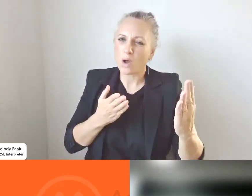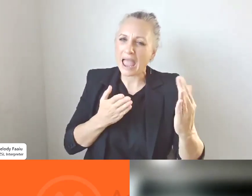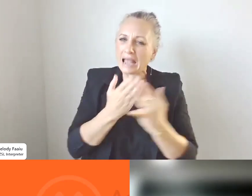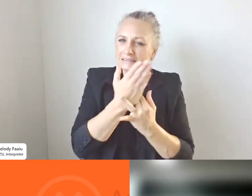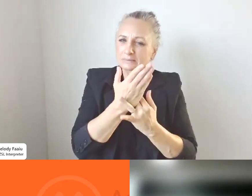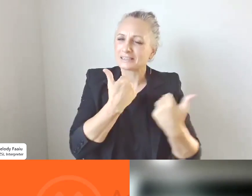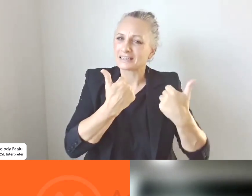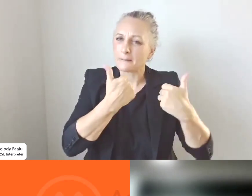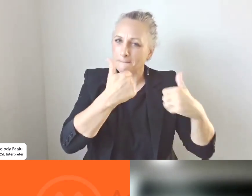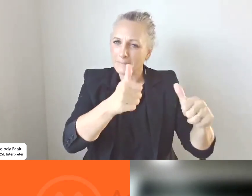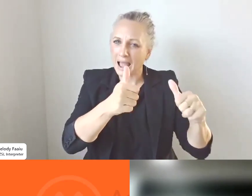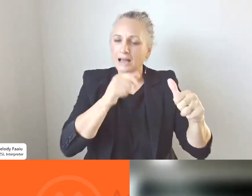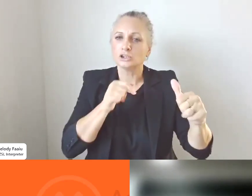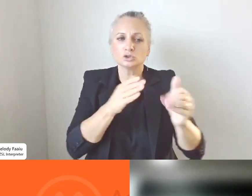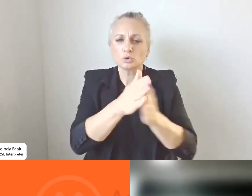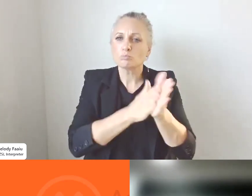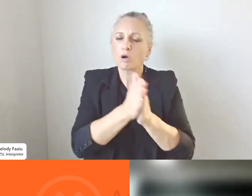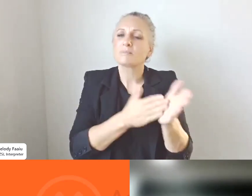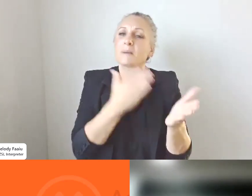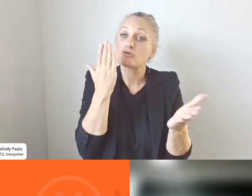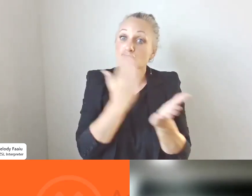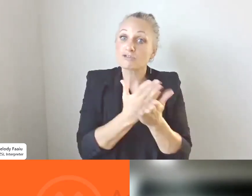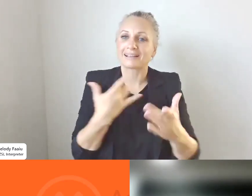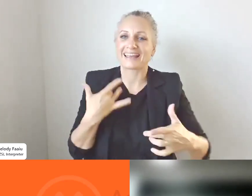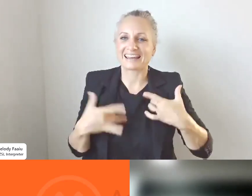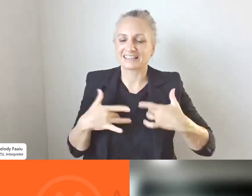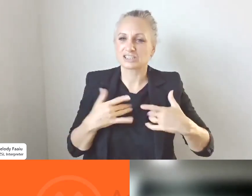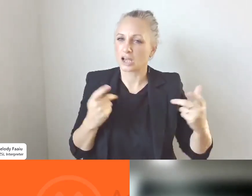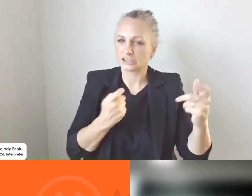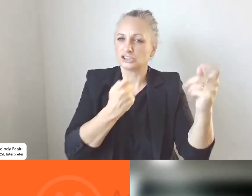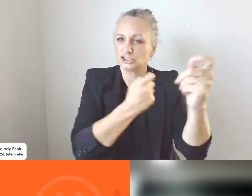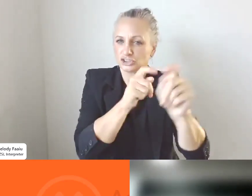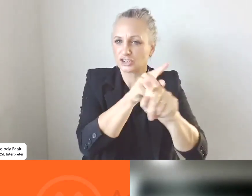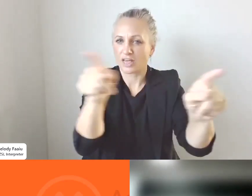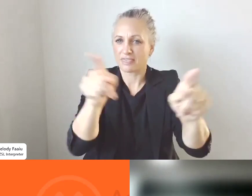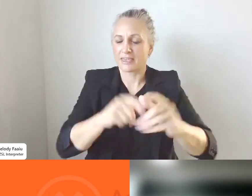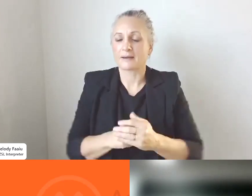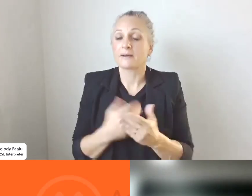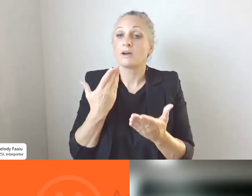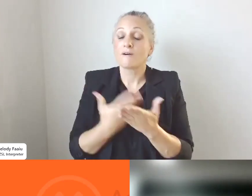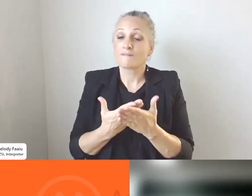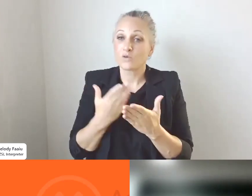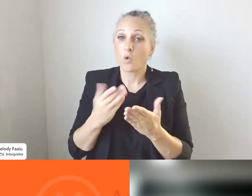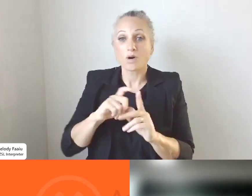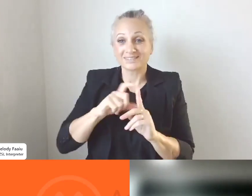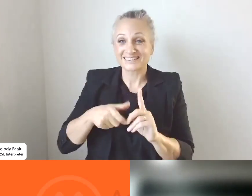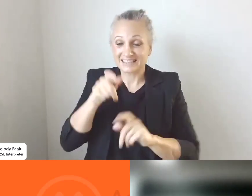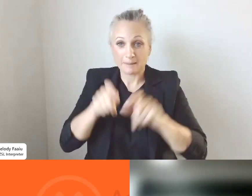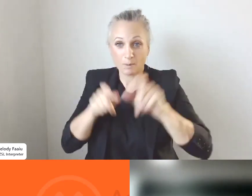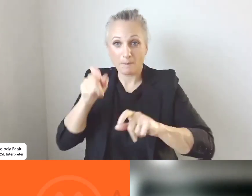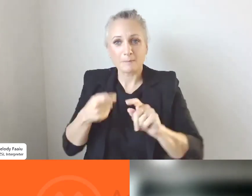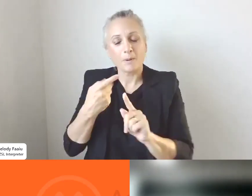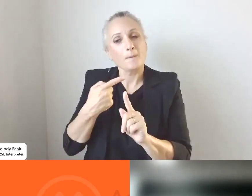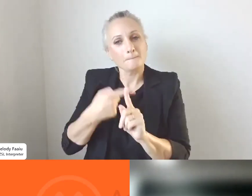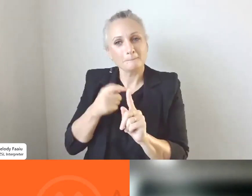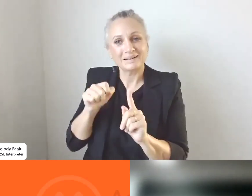change with disabled people, tangata Whaikaha Māori and their whānau. So as we all know, we're living in a